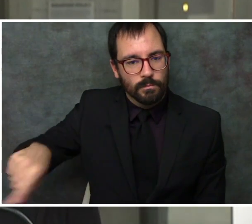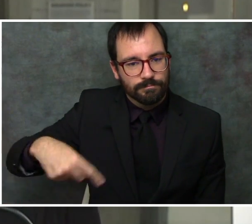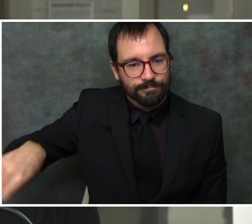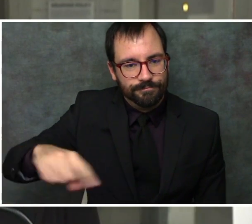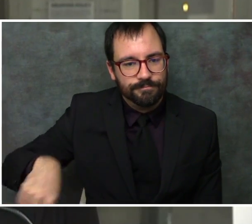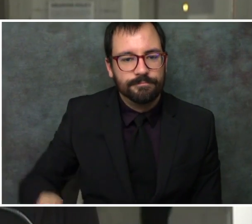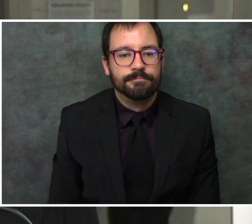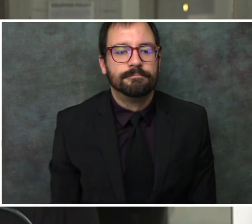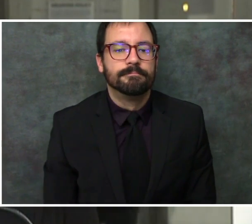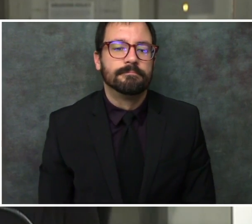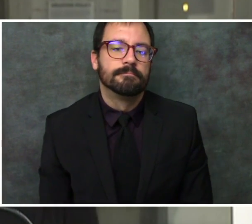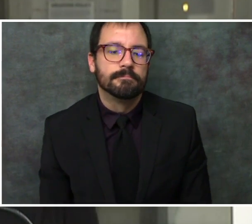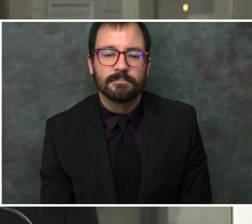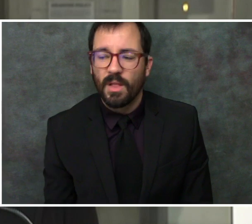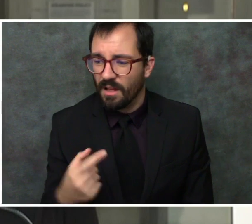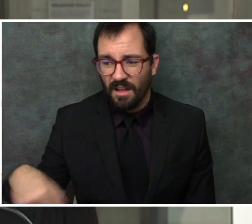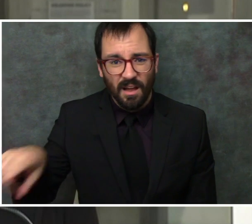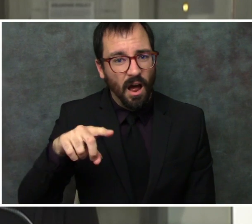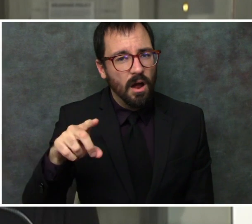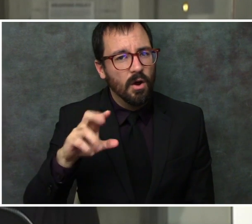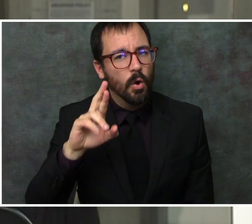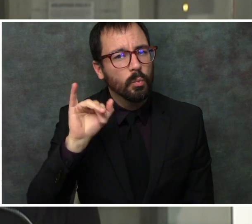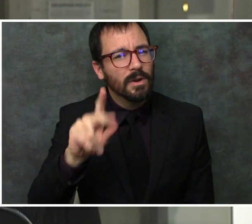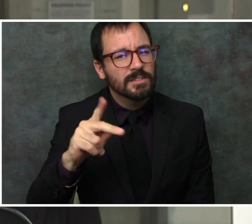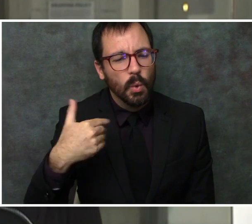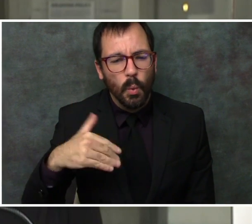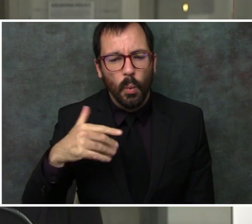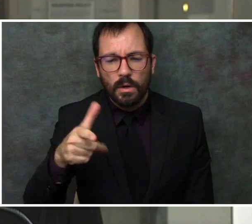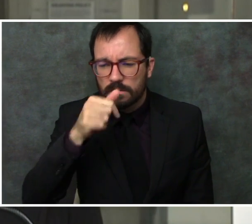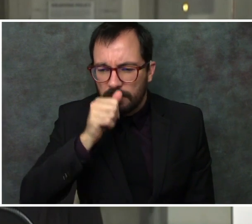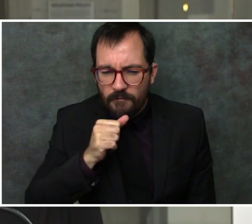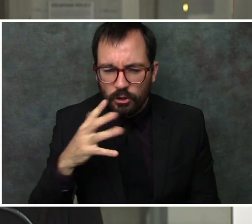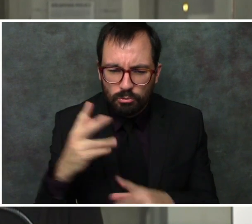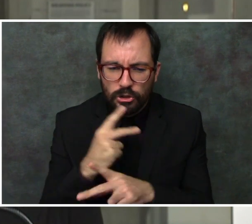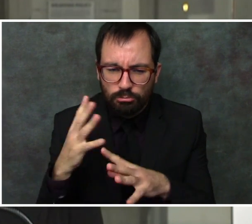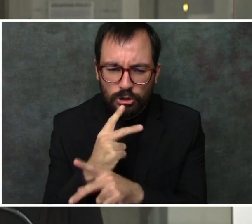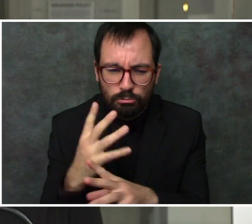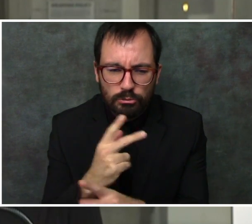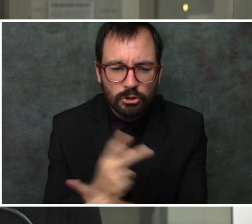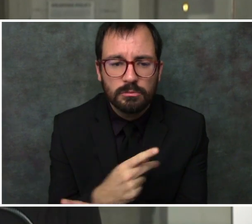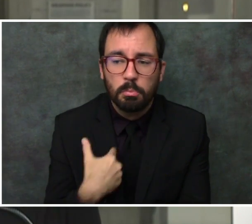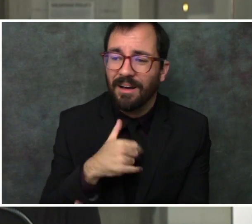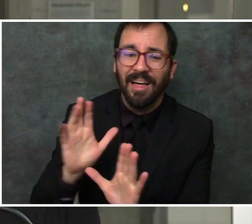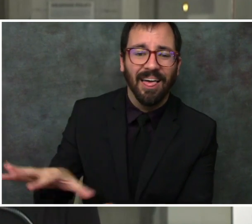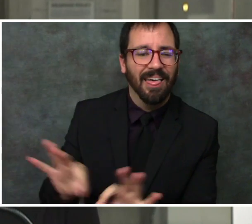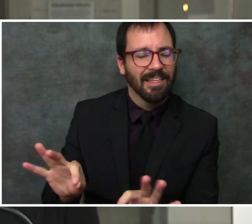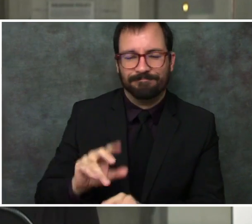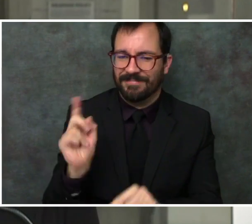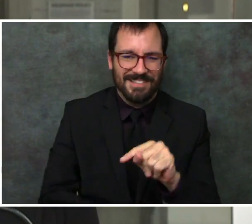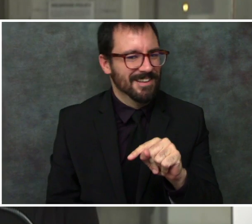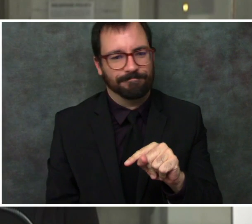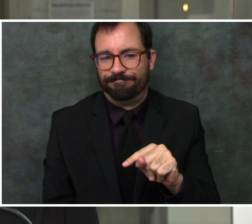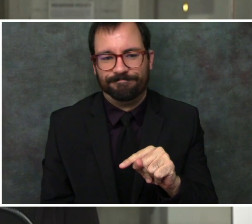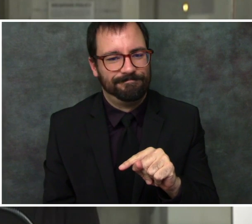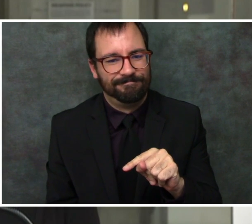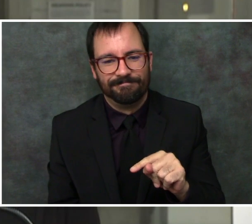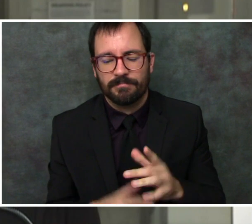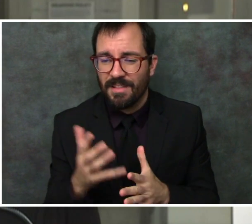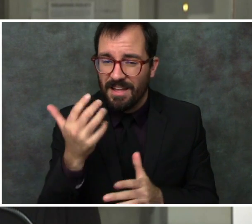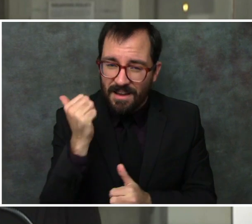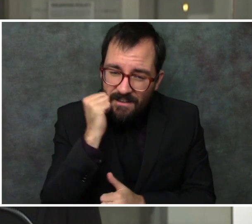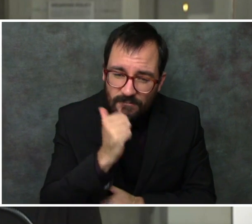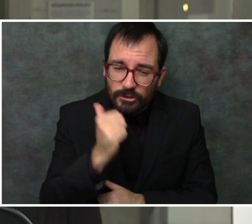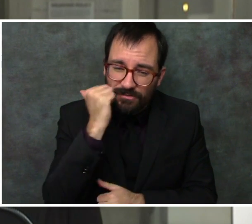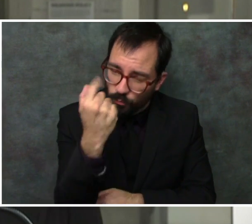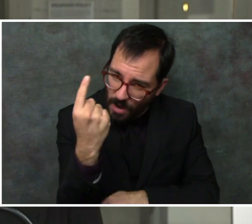people. Every single day matters. They deserve our best efforts. We